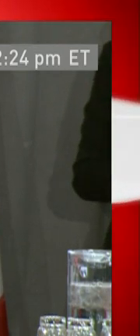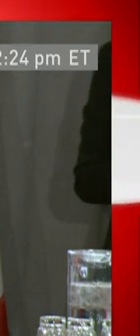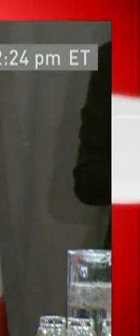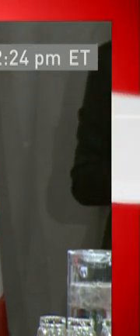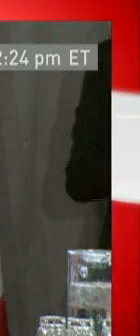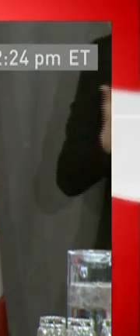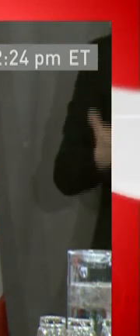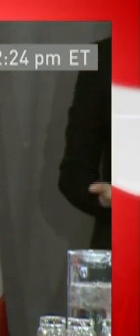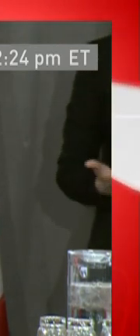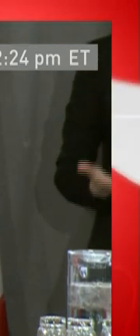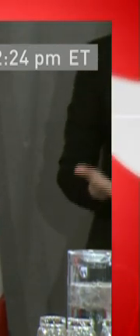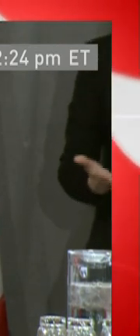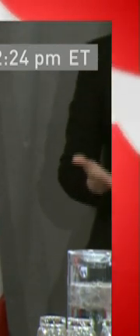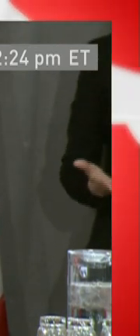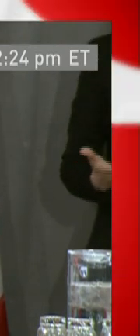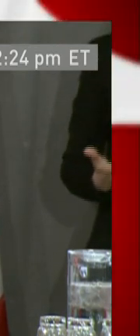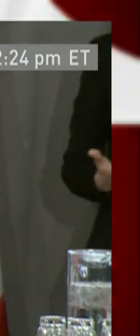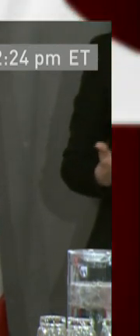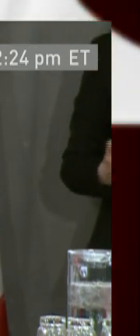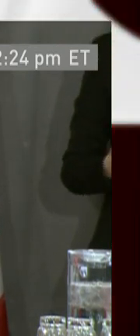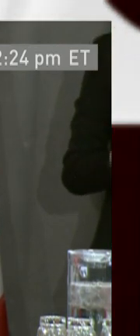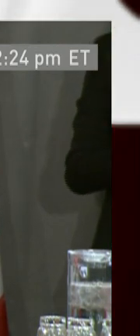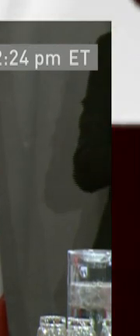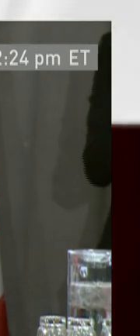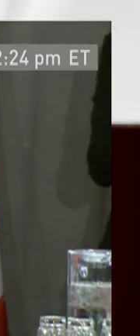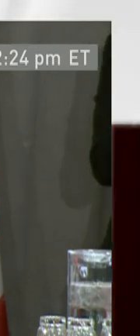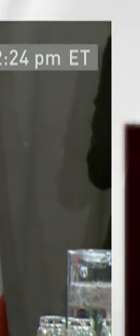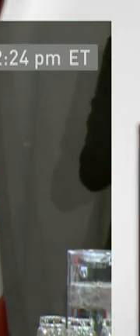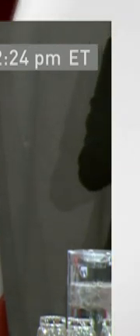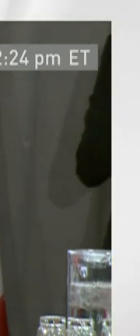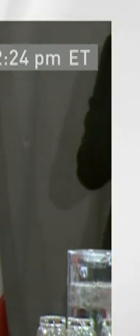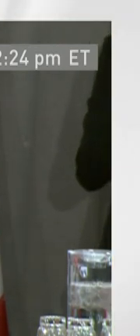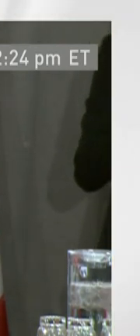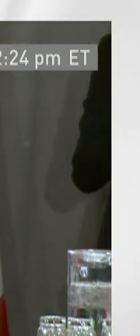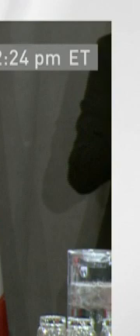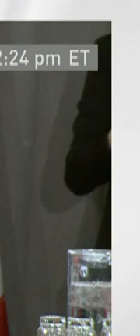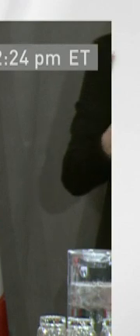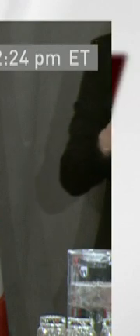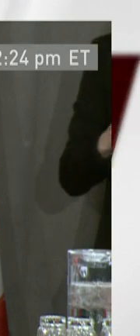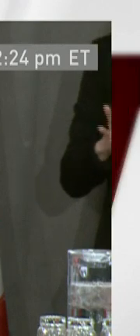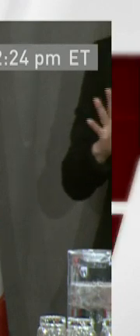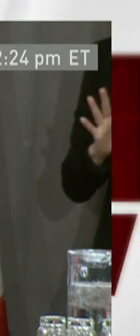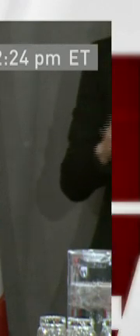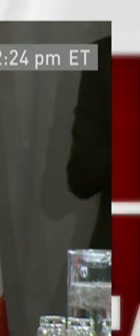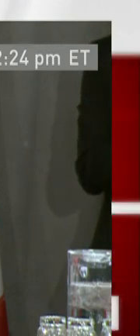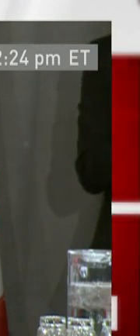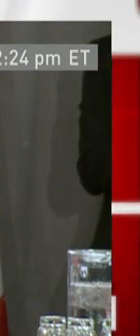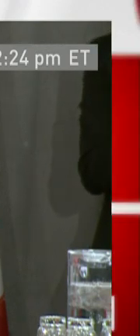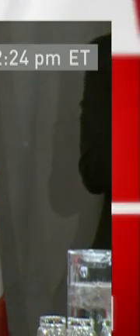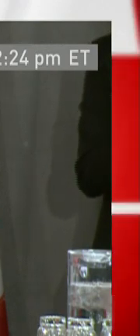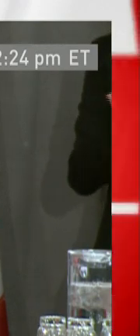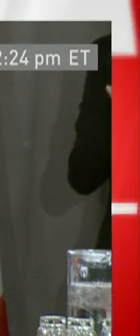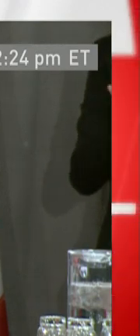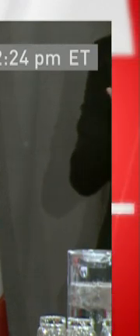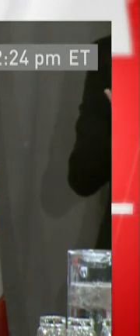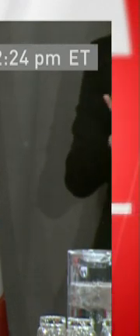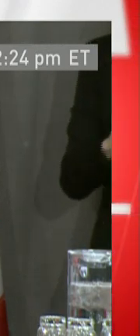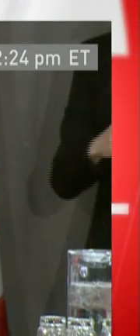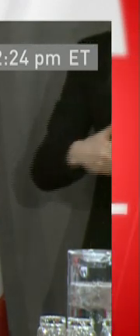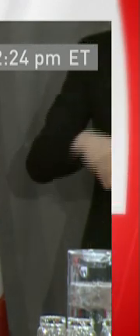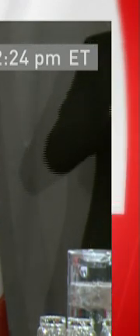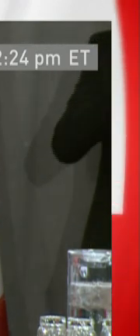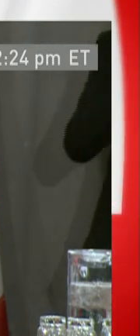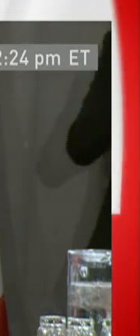best place it had been for a really long time, with unemployment at historic lows and inflation on target and so on.